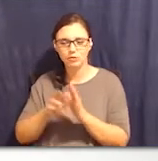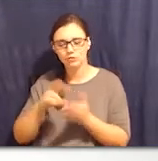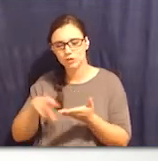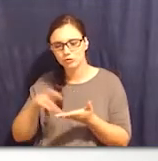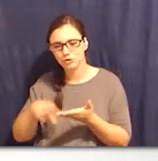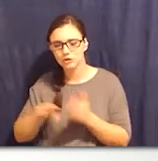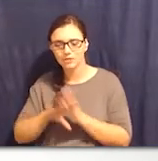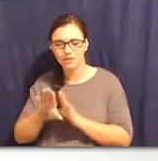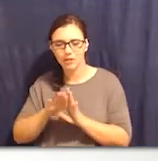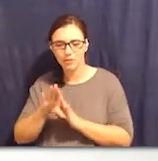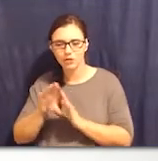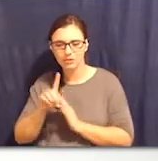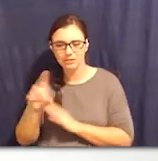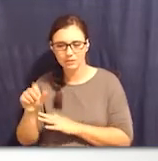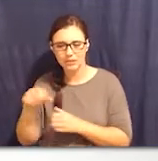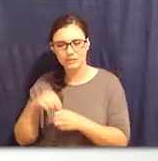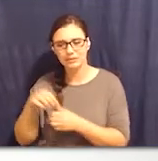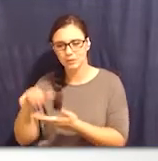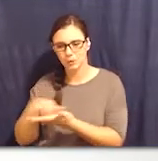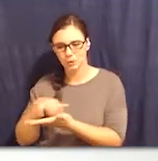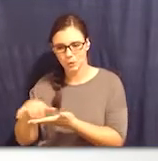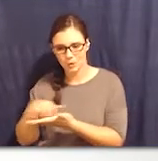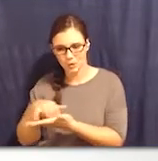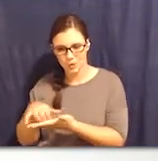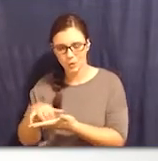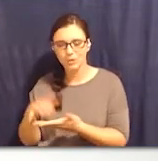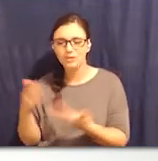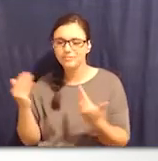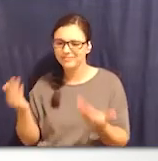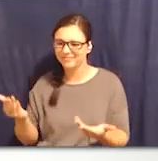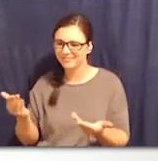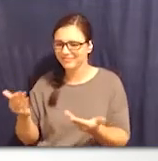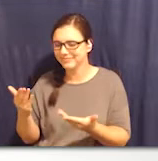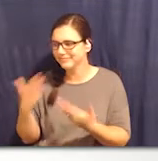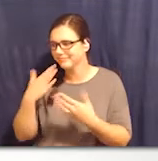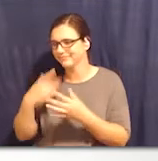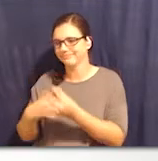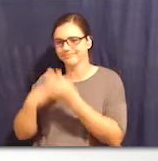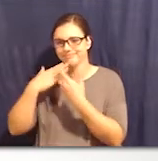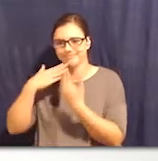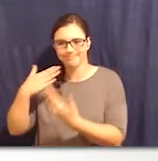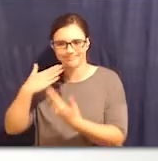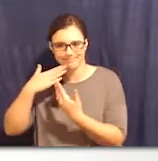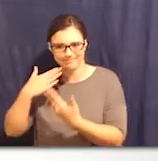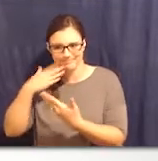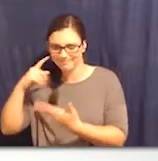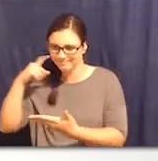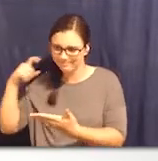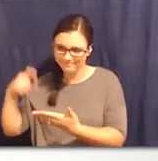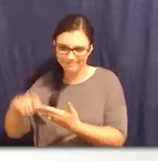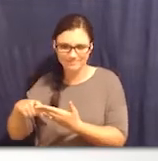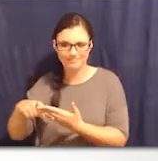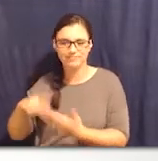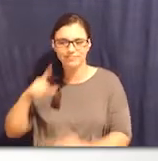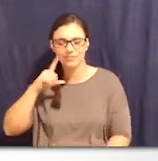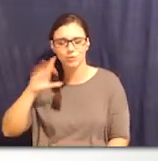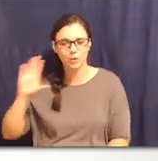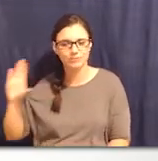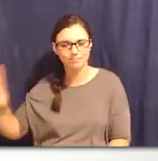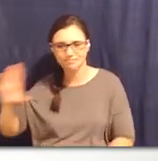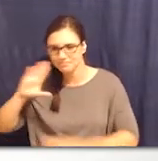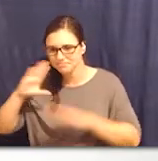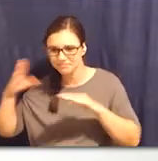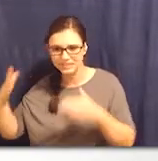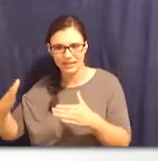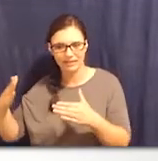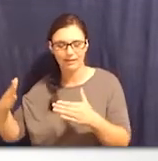Basic Research in Developmental Disabilities in Staten Island, New York. I'd like to extend special gratitude